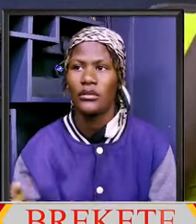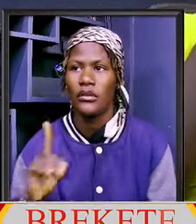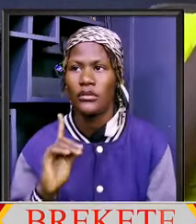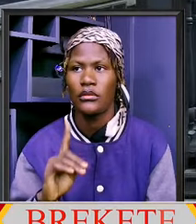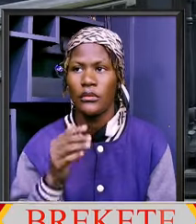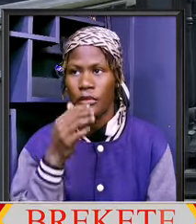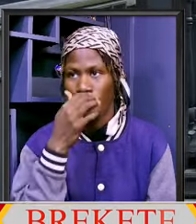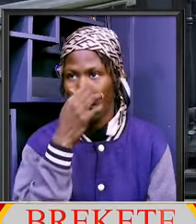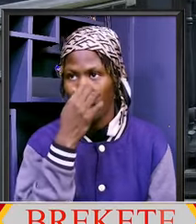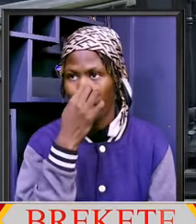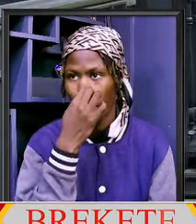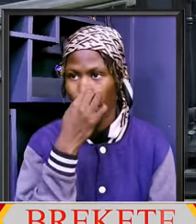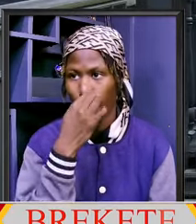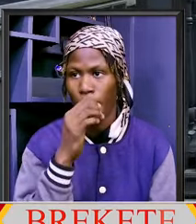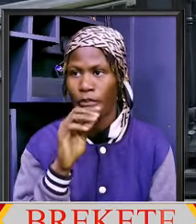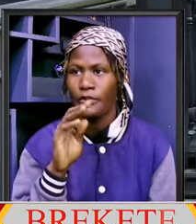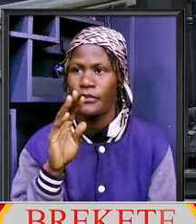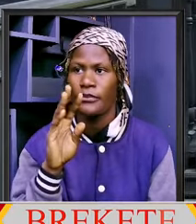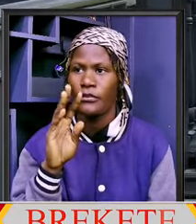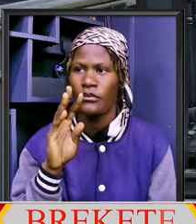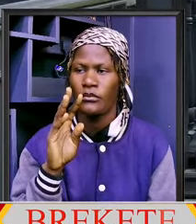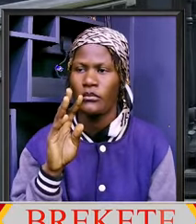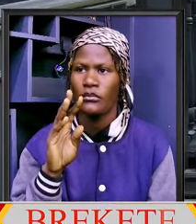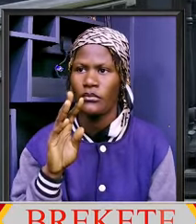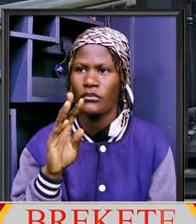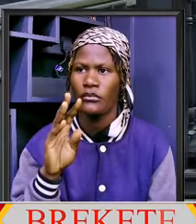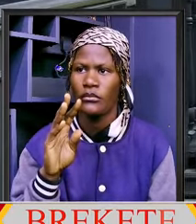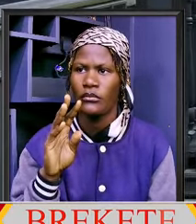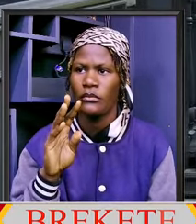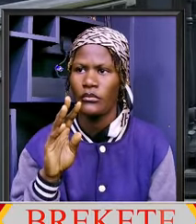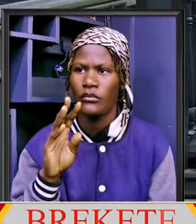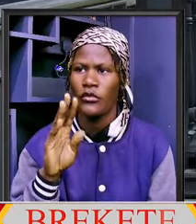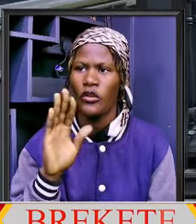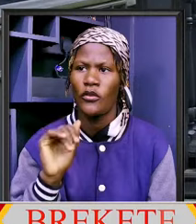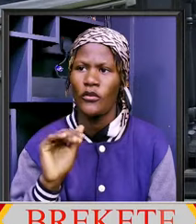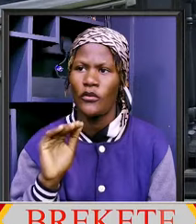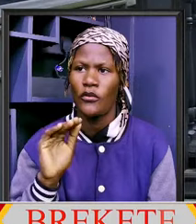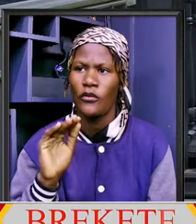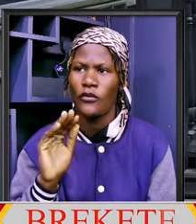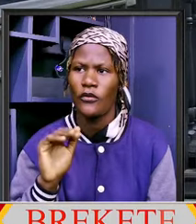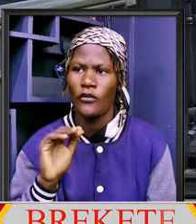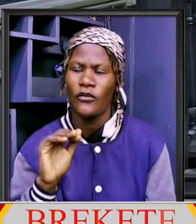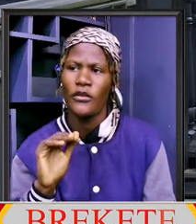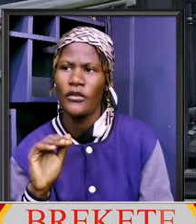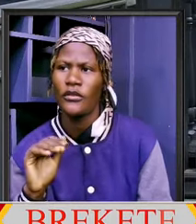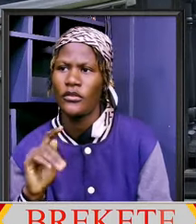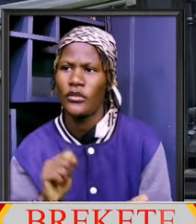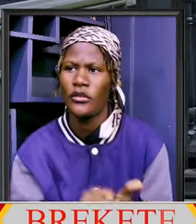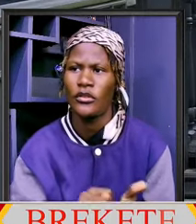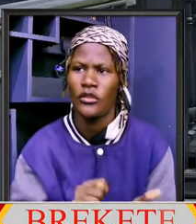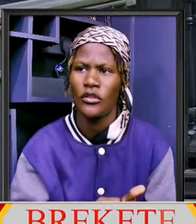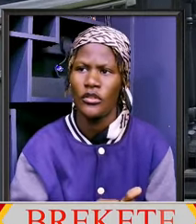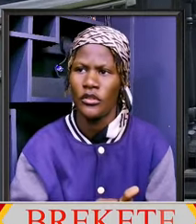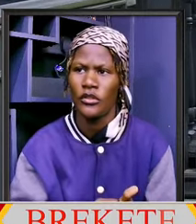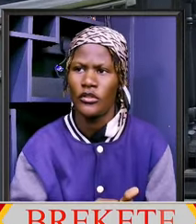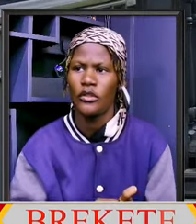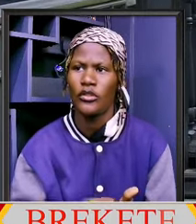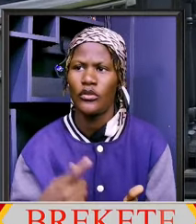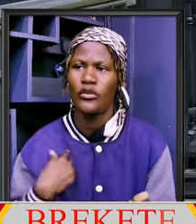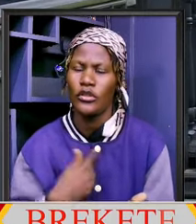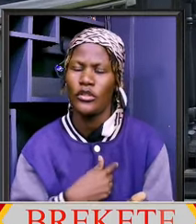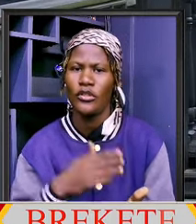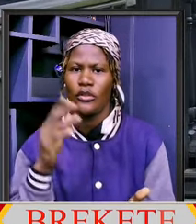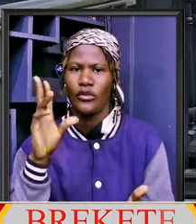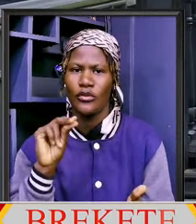One thing, 14,000. They give me only me, they give the other woman also, with no money.